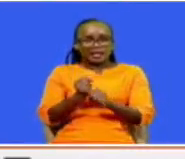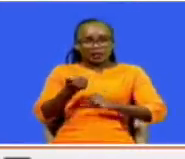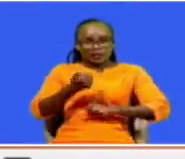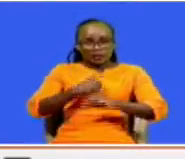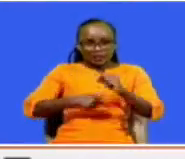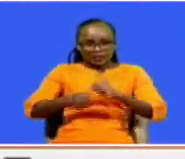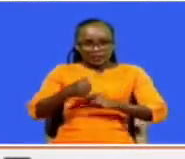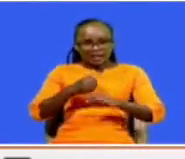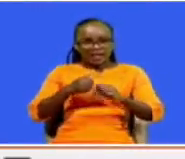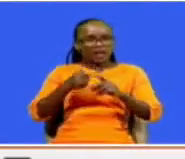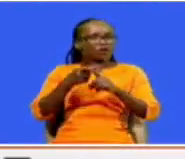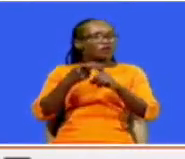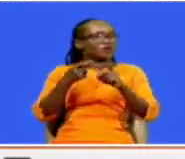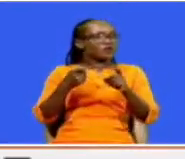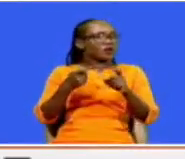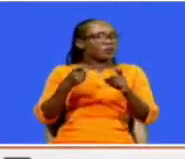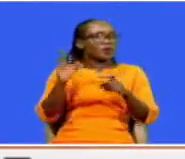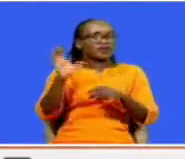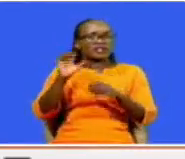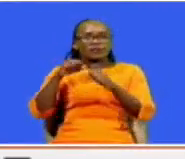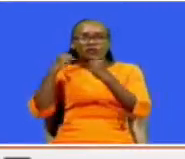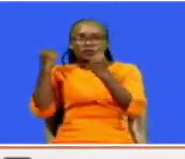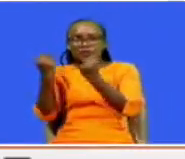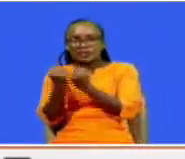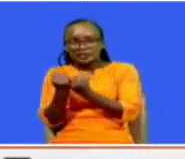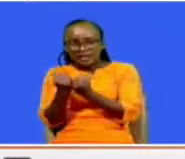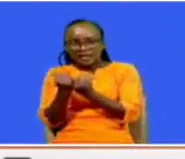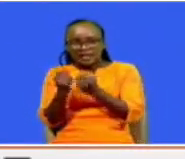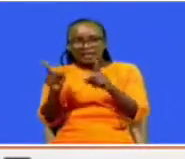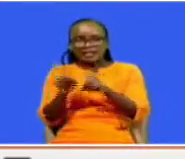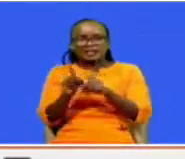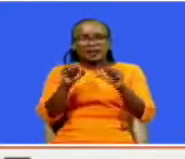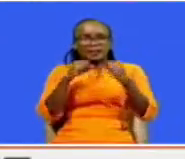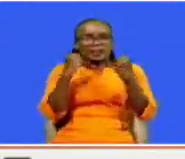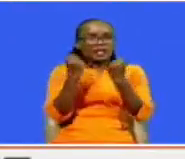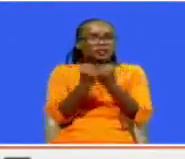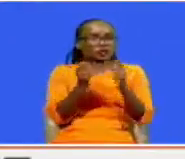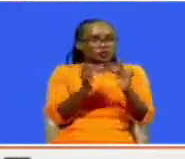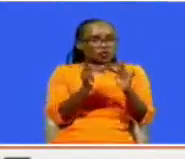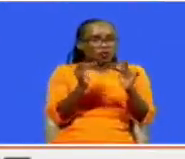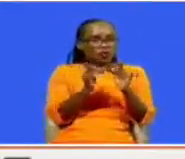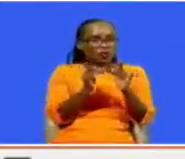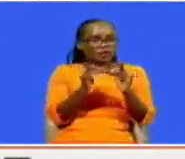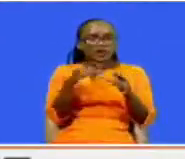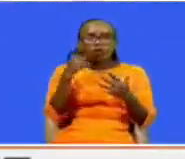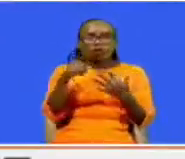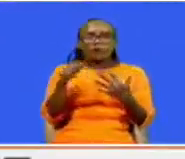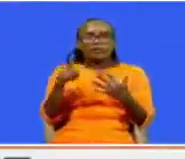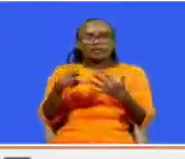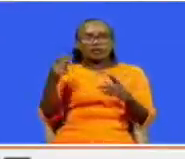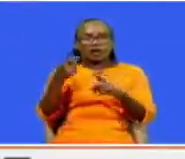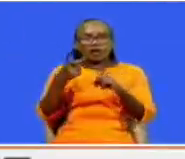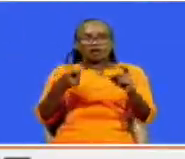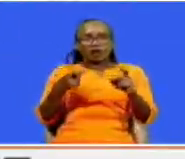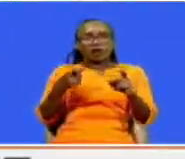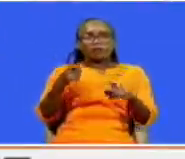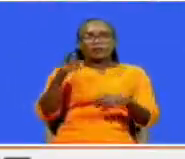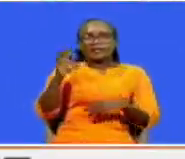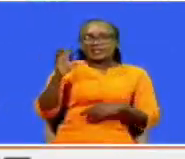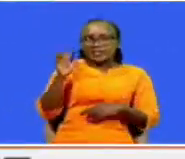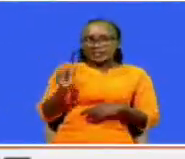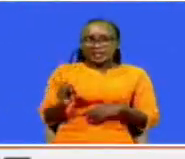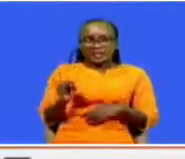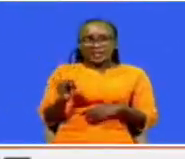reactions from the political elite, civil society, as well as social media. Most of those nominated for the cabinet positions are